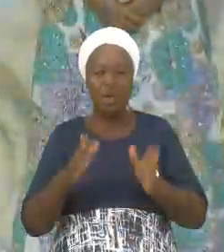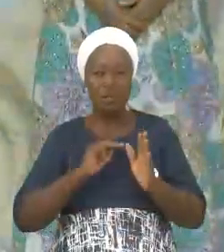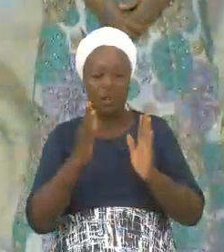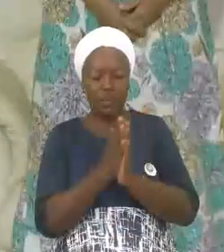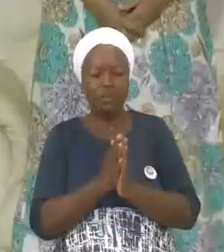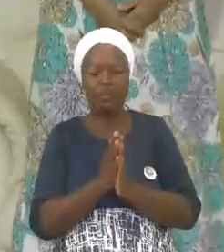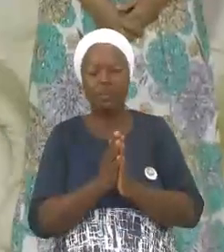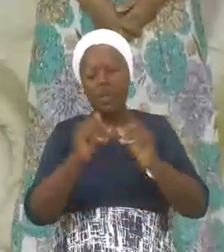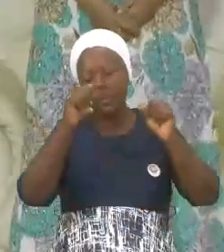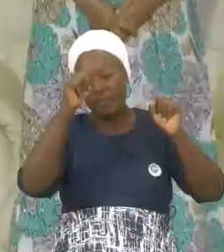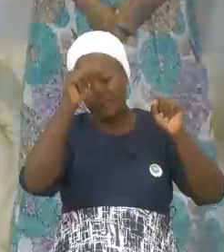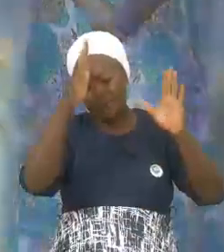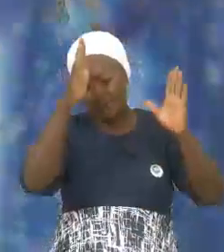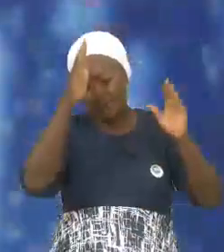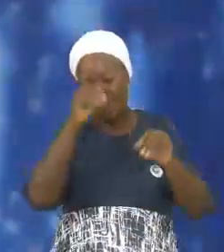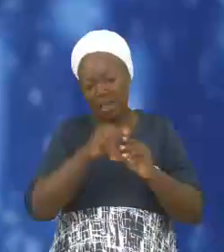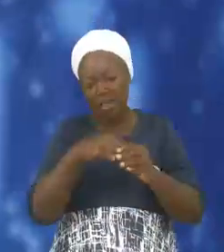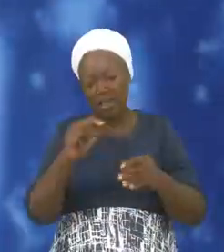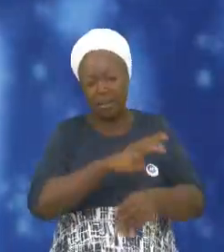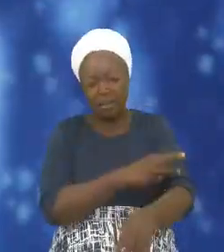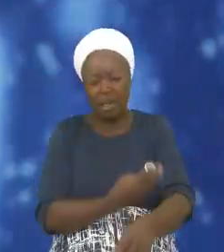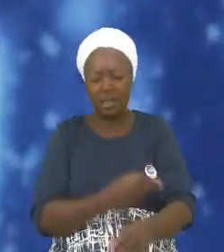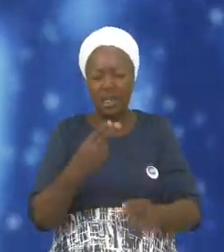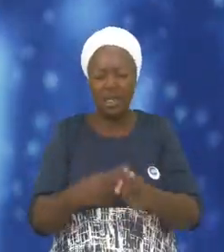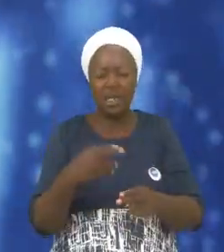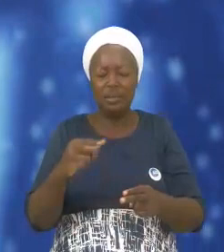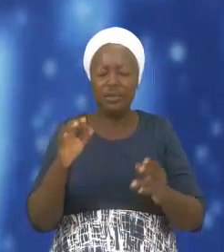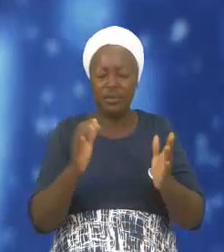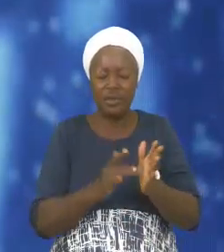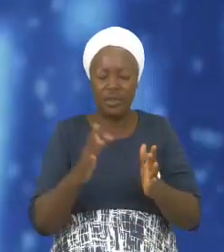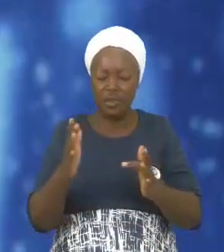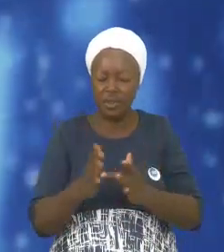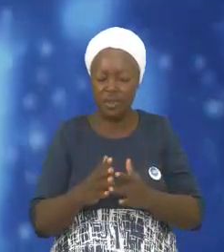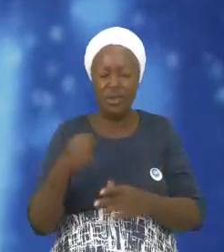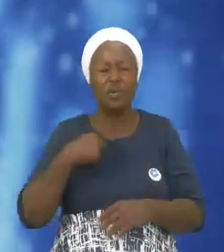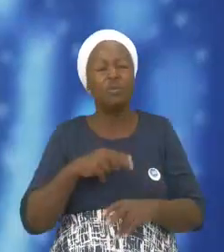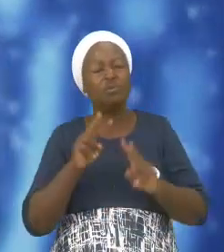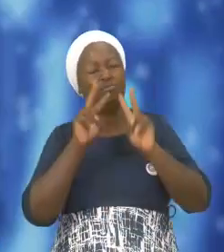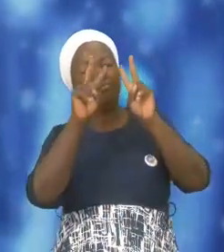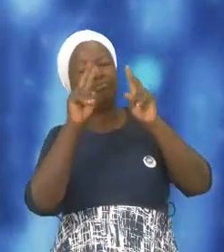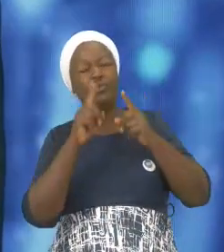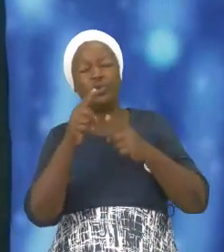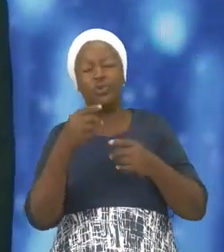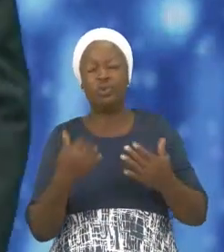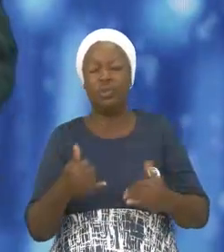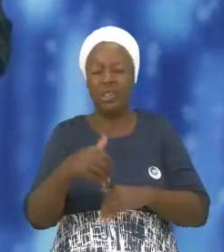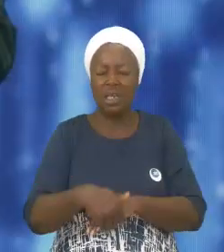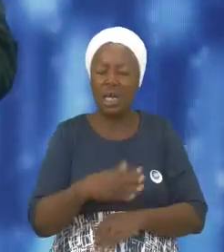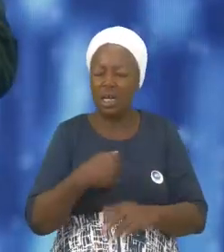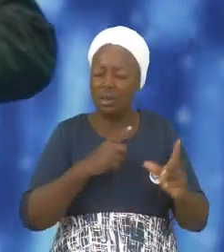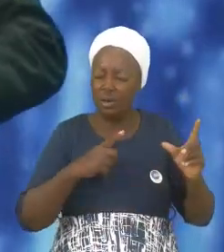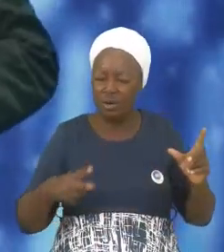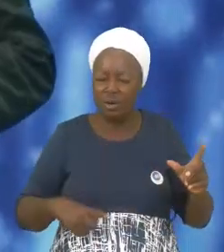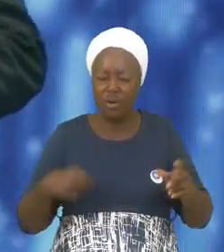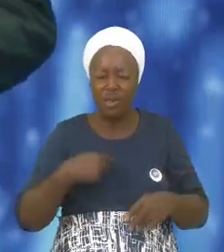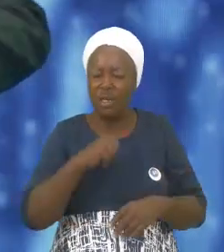Father, in the mighty name of Jesus, we look up to you tonight, and Lord, we are not